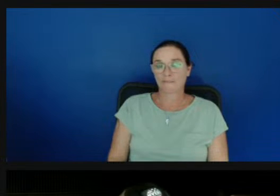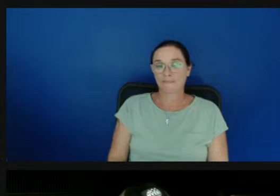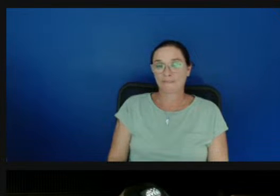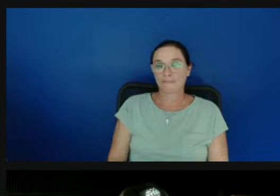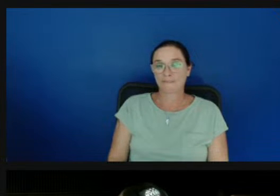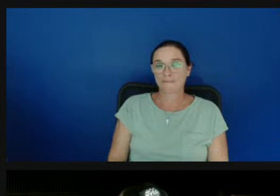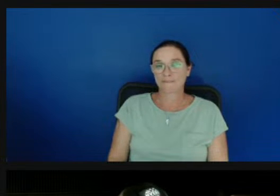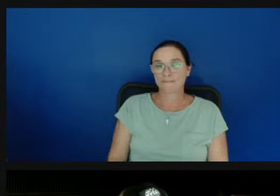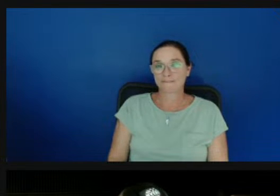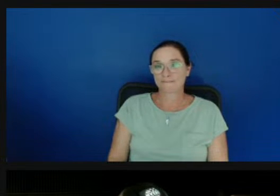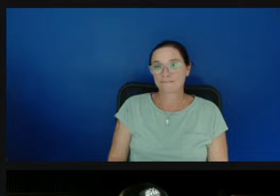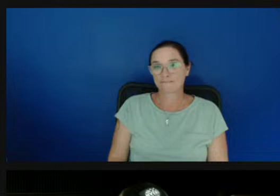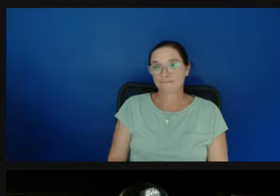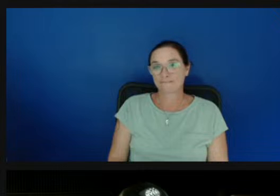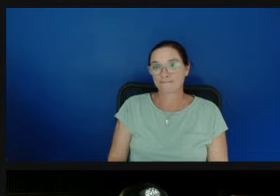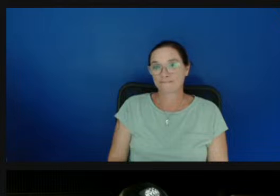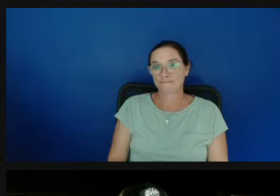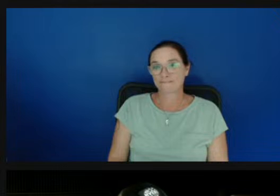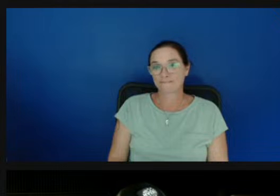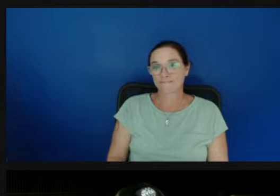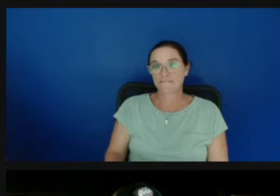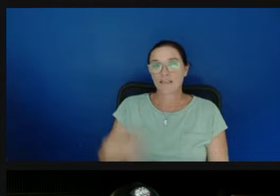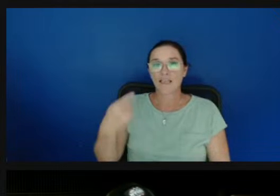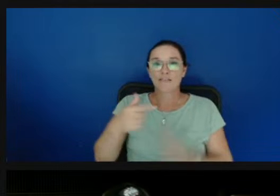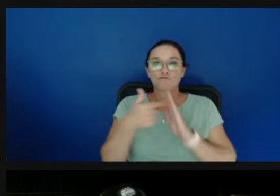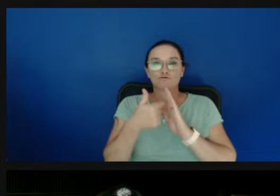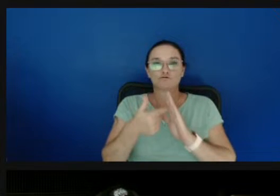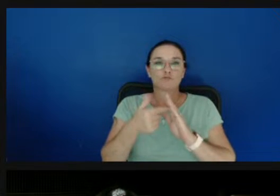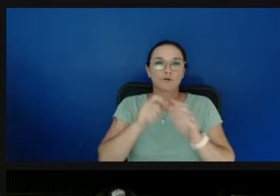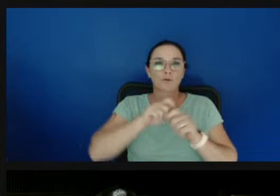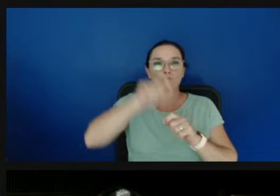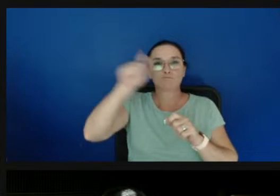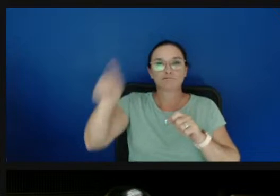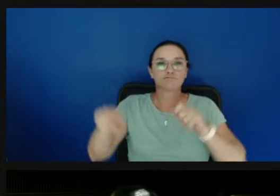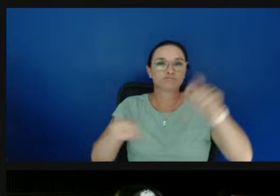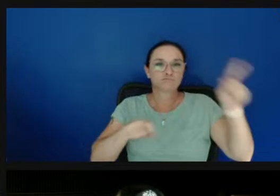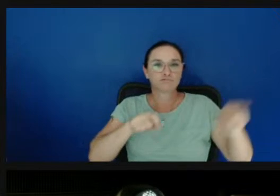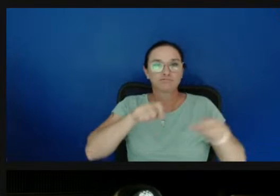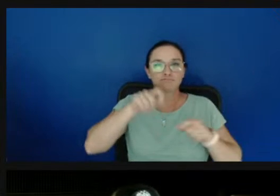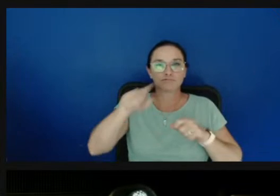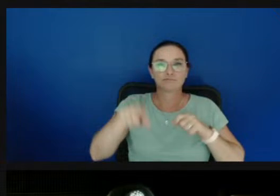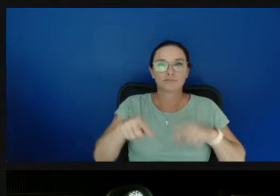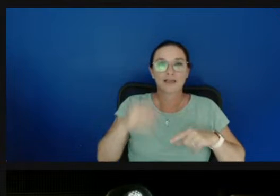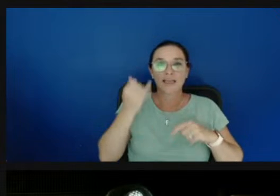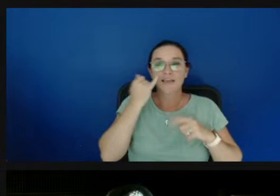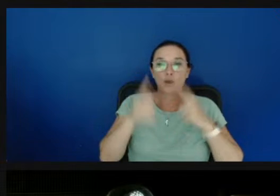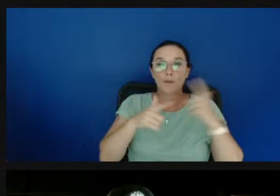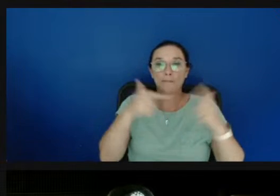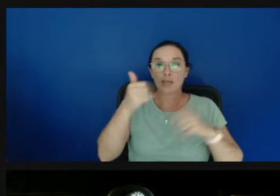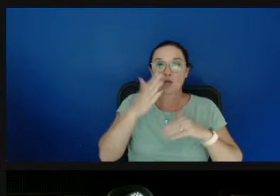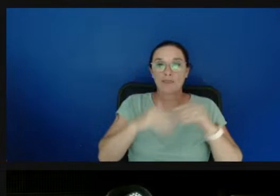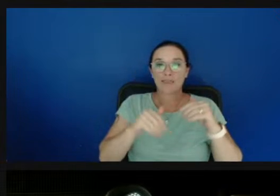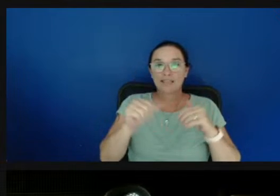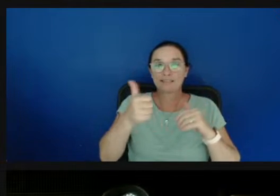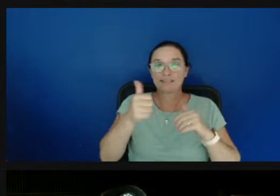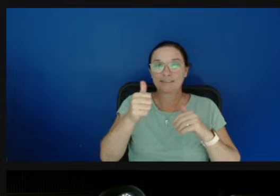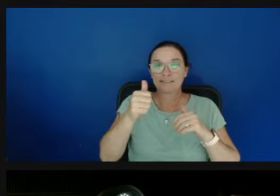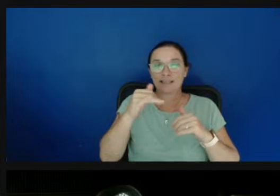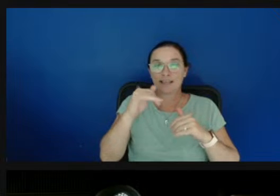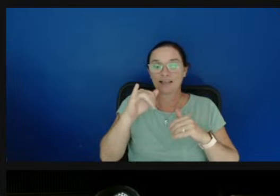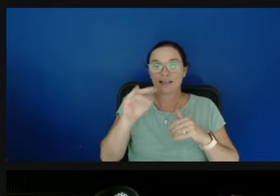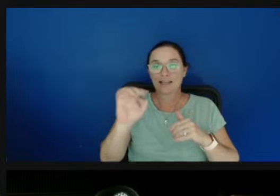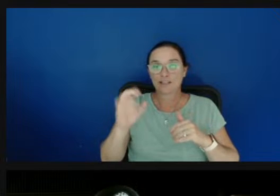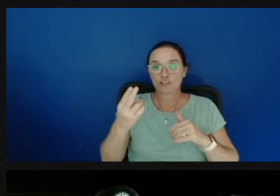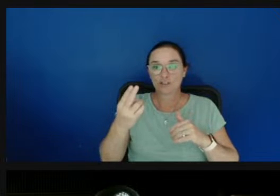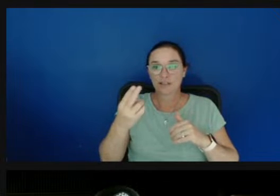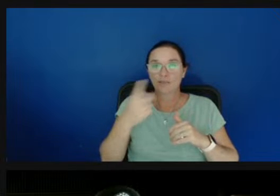of the distribution of ballistics and tephra. So the ones that were larger than 10 inches are in this red zone right in here. And